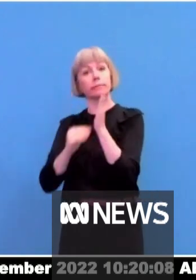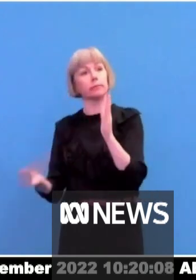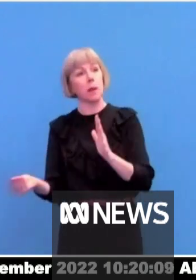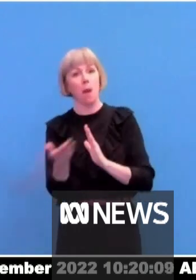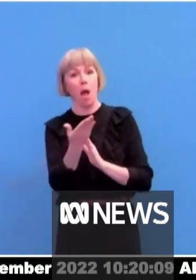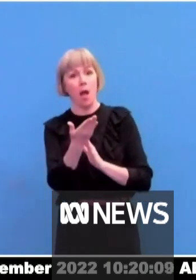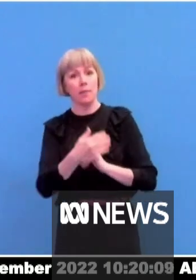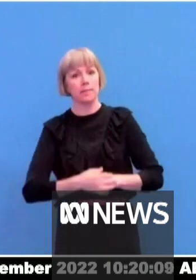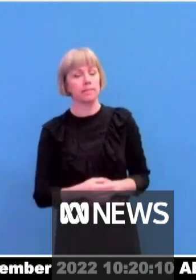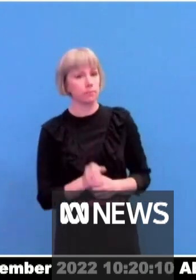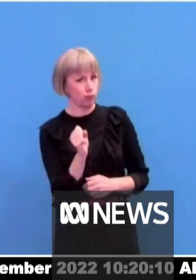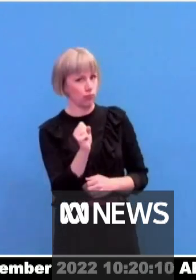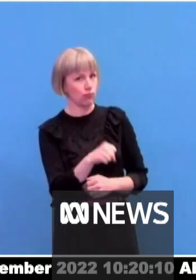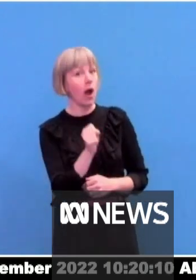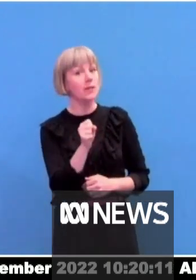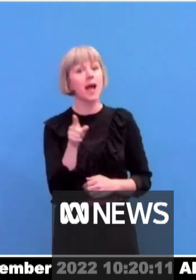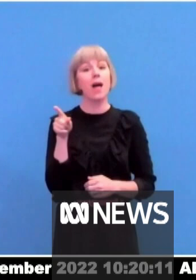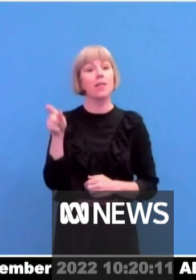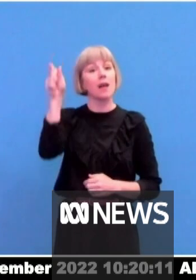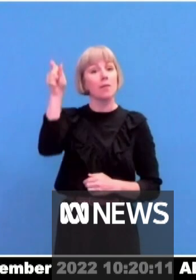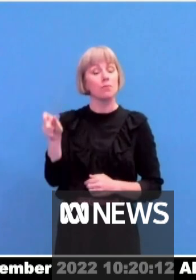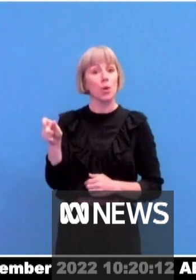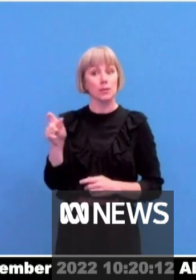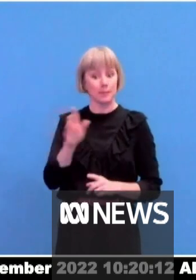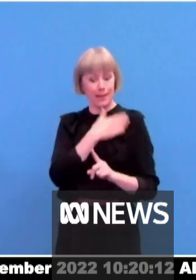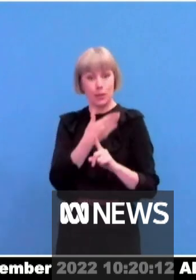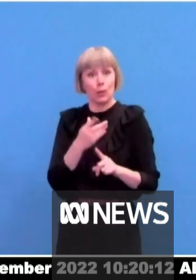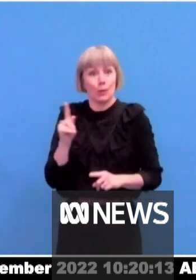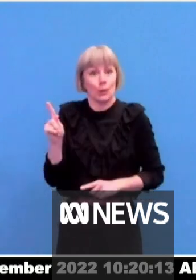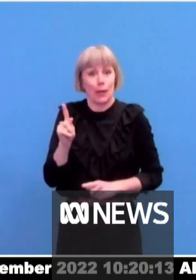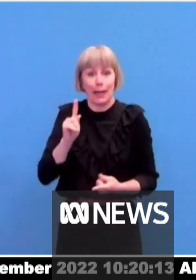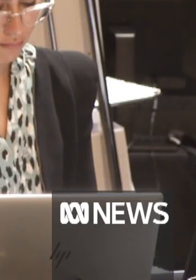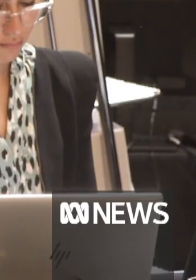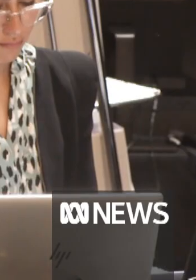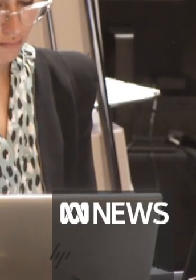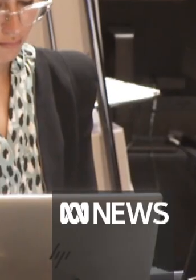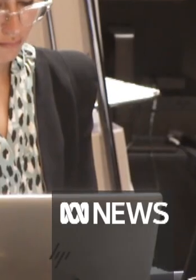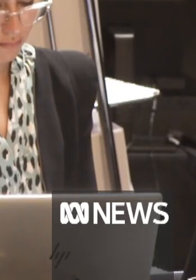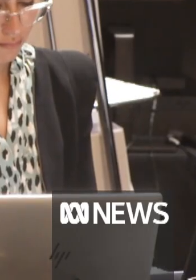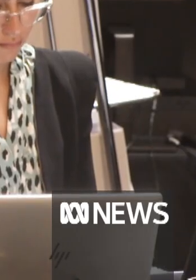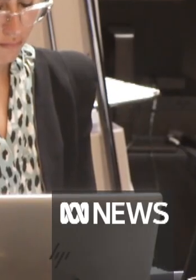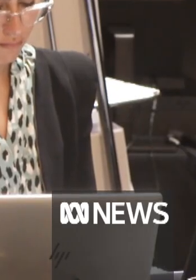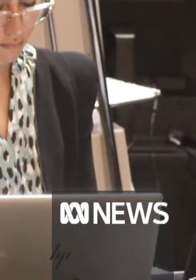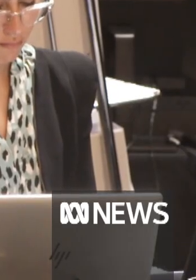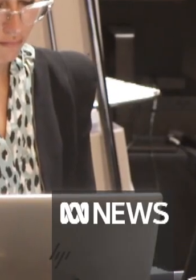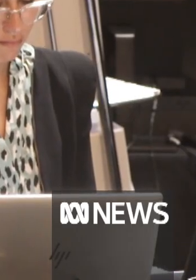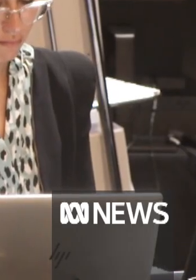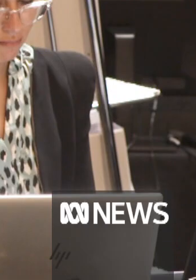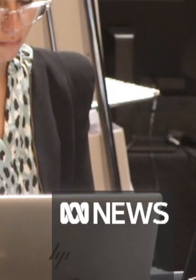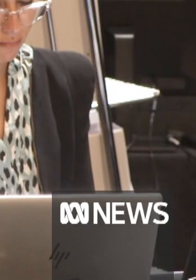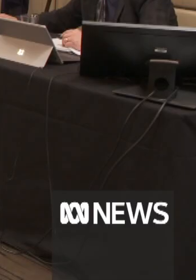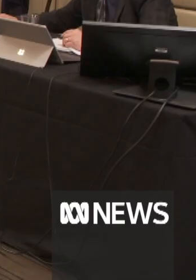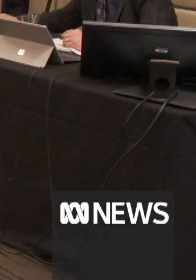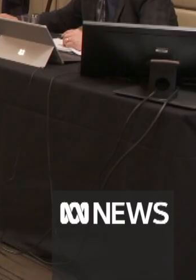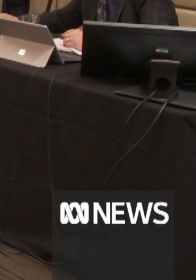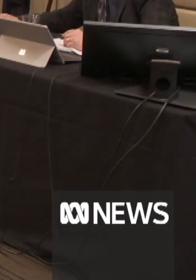correct. And that person didn't, to this day, hasn't told me. The Disability Royal Commission is examining the